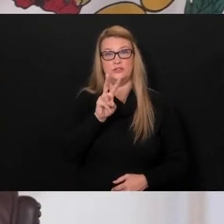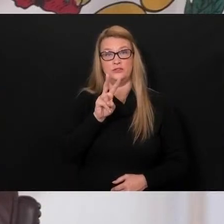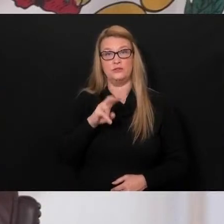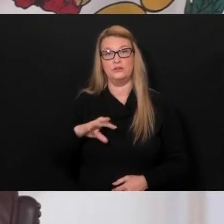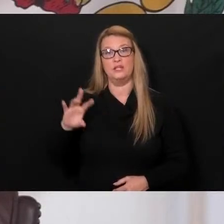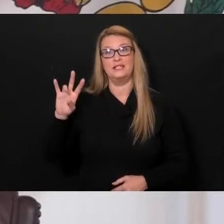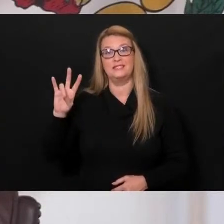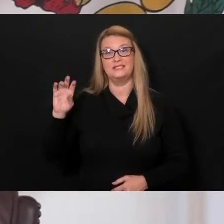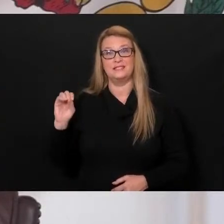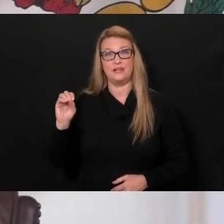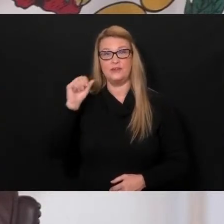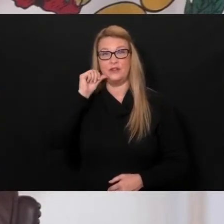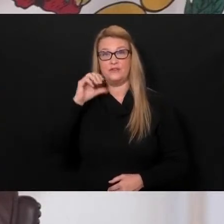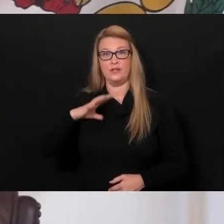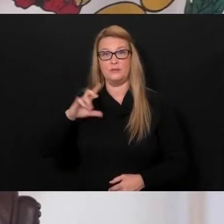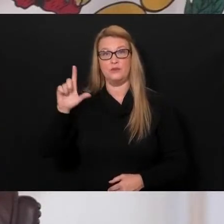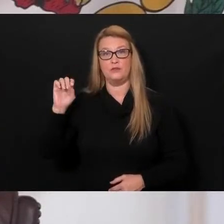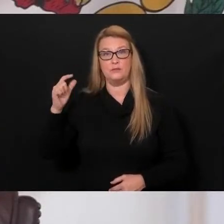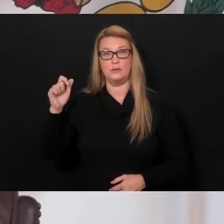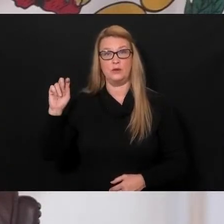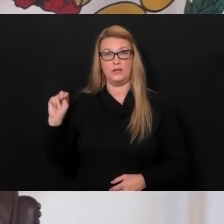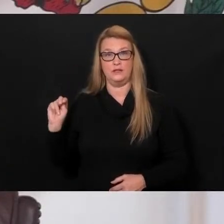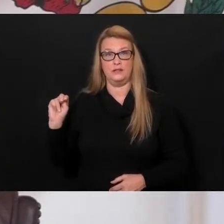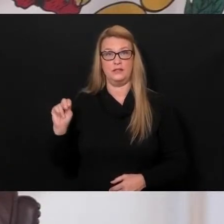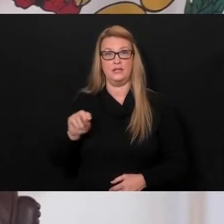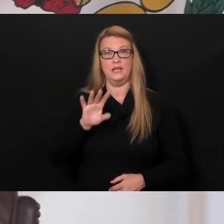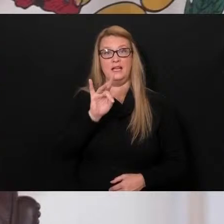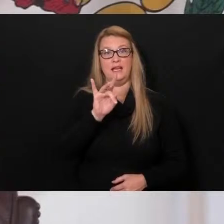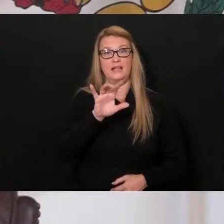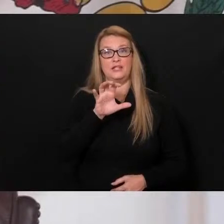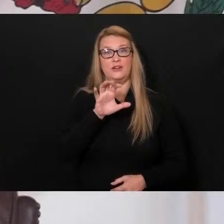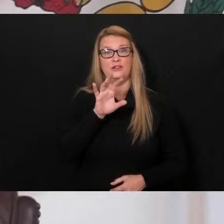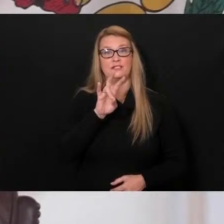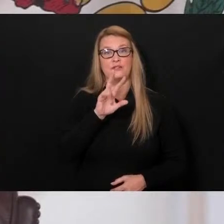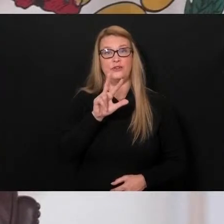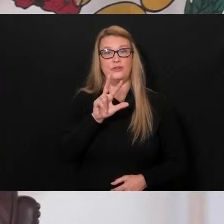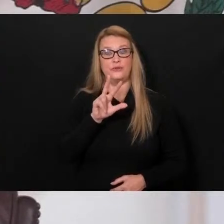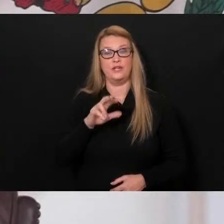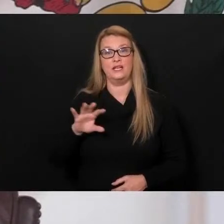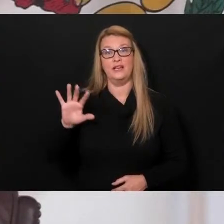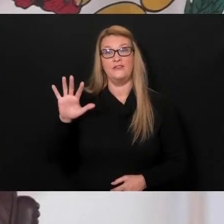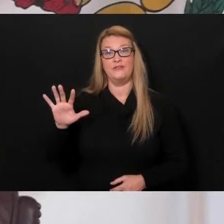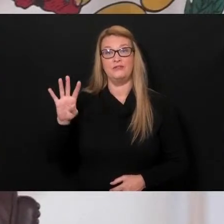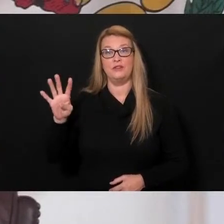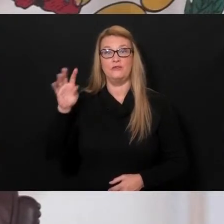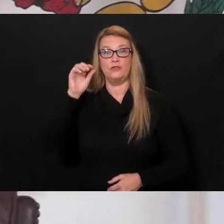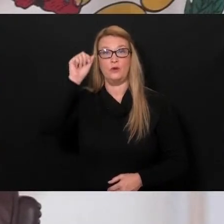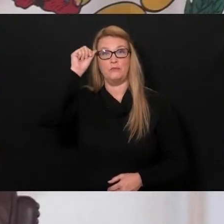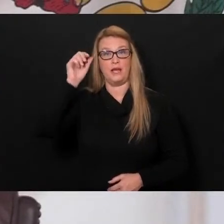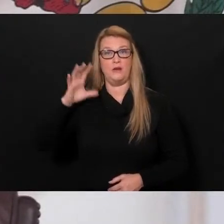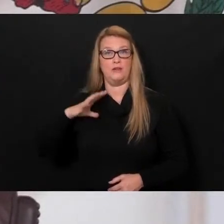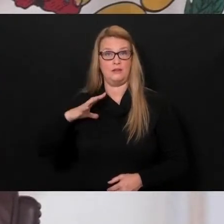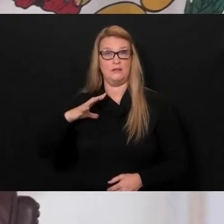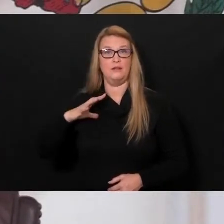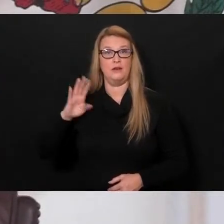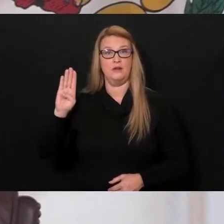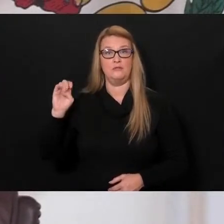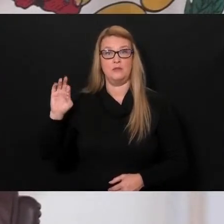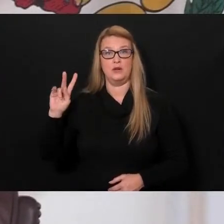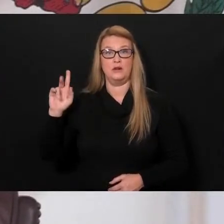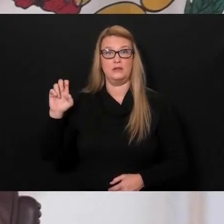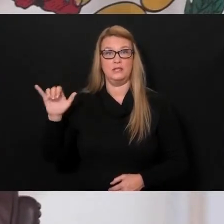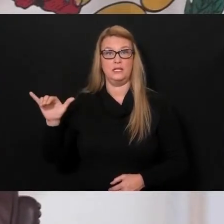is a 70-year-old female from Logan County. Our 1,873rd death is a 54-year-old male from Berkeley